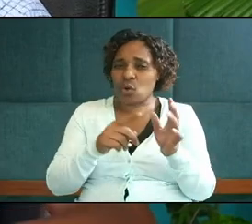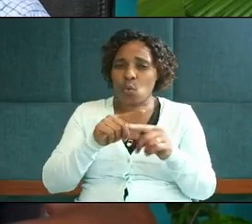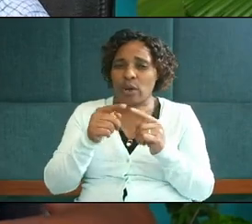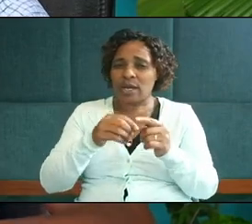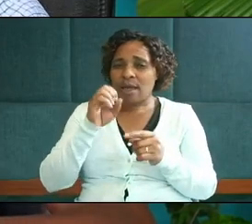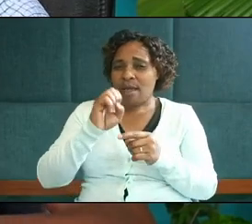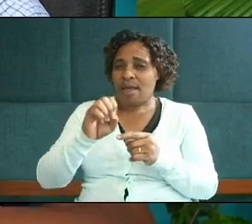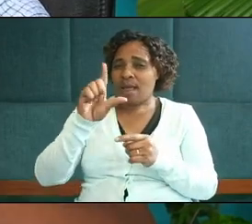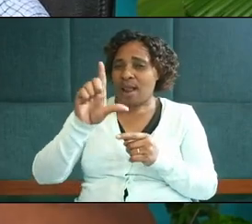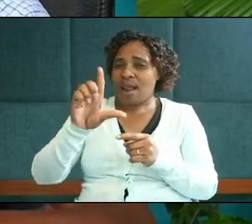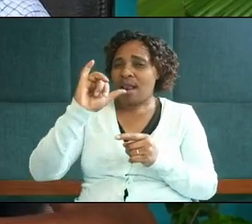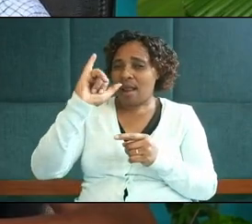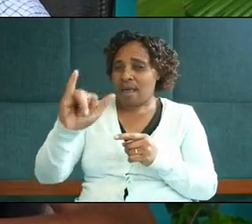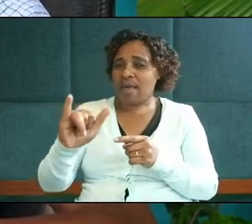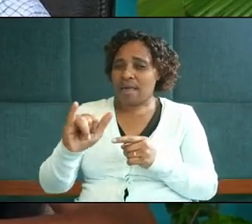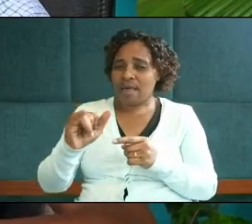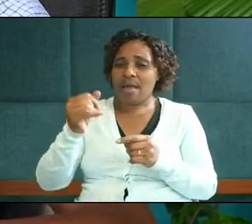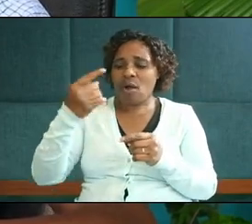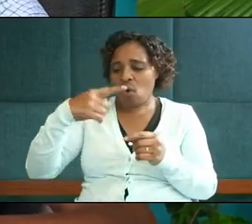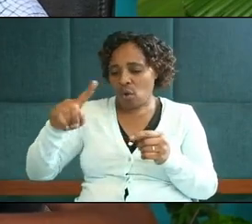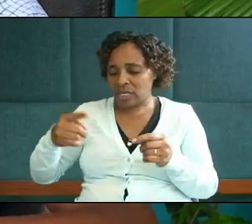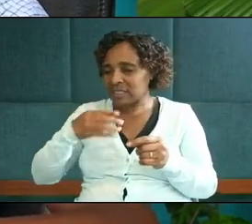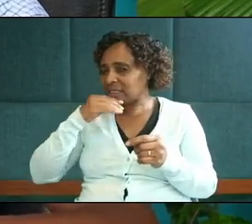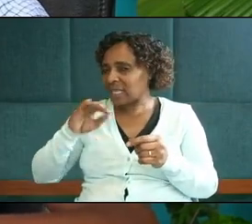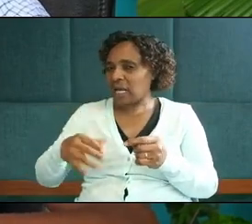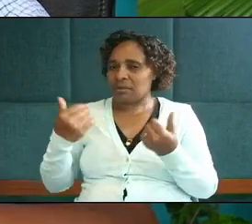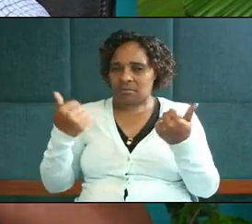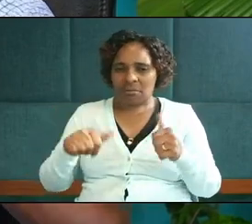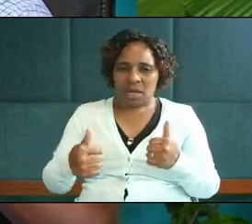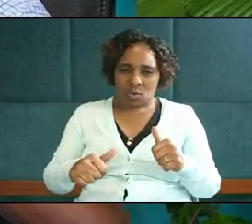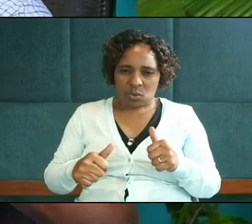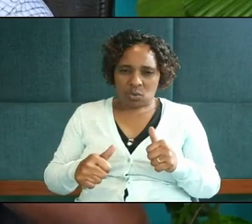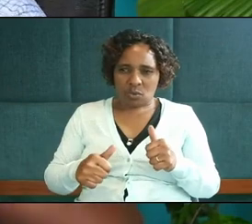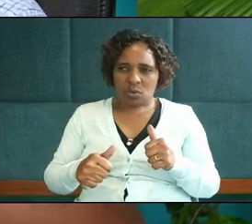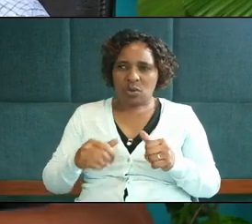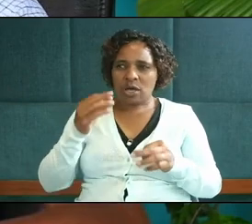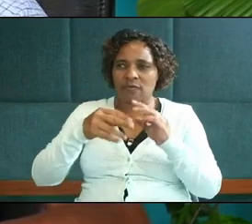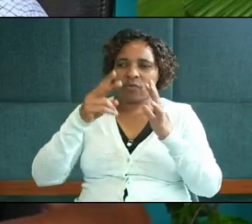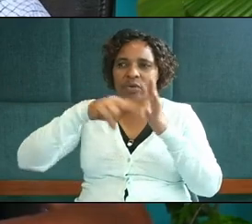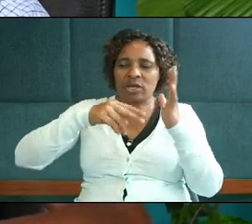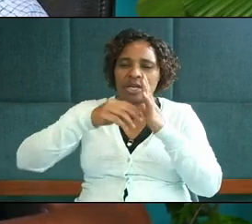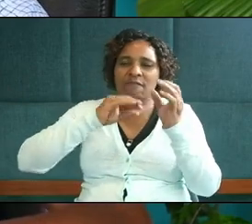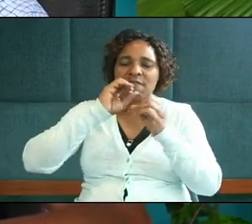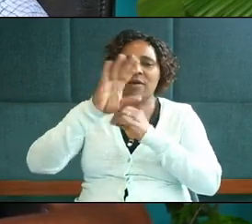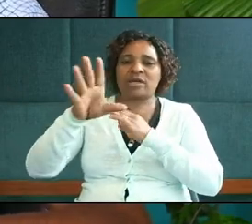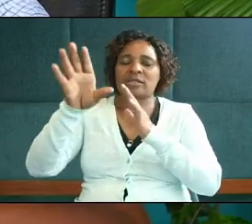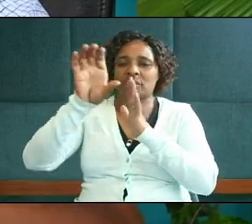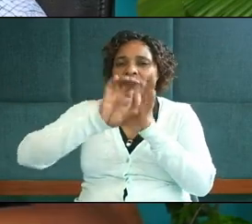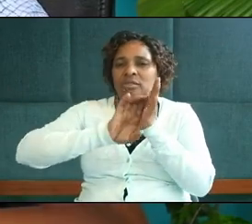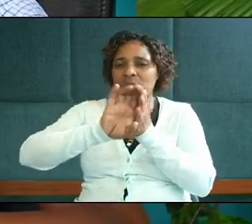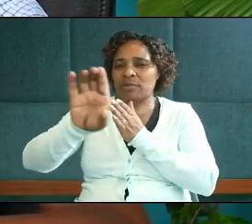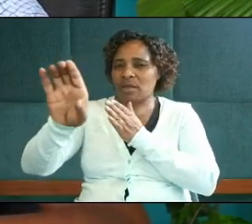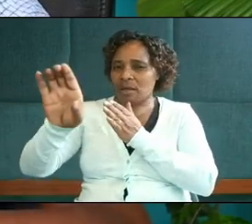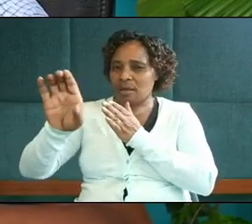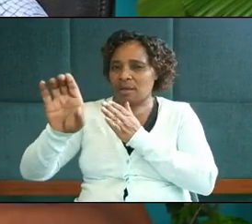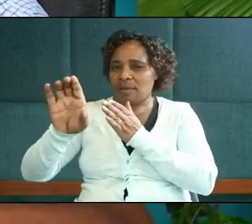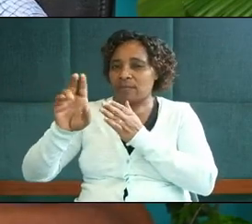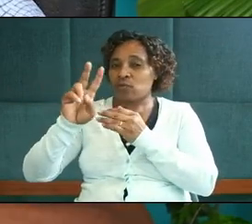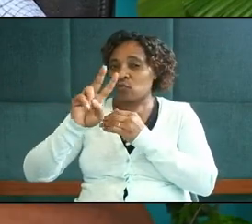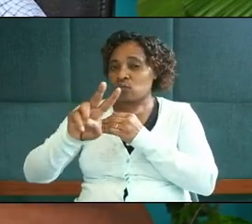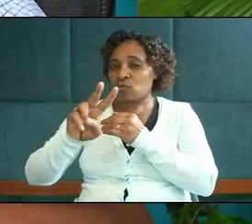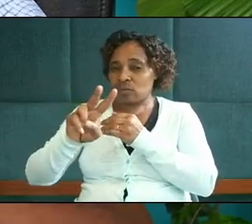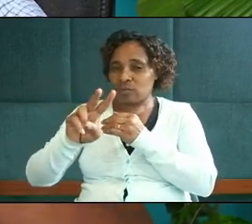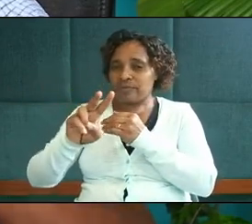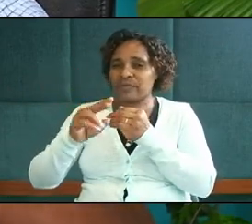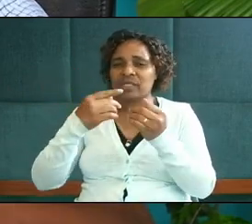when Eli did not correct his sons. You see, and if you read further into that chapter in Patriarchs and Prophets, you'll find